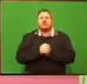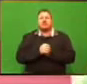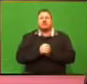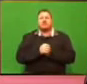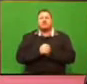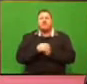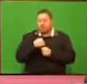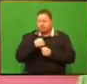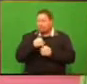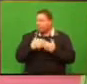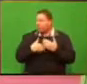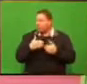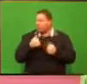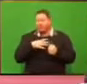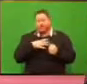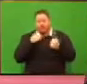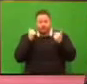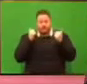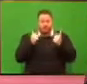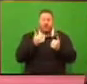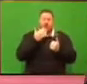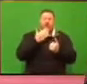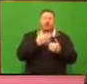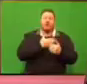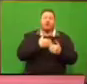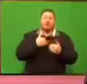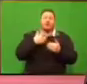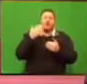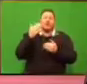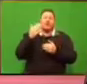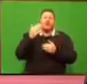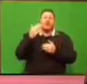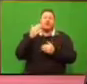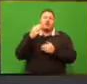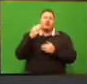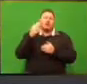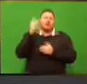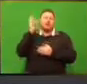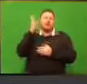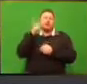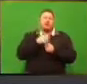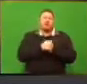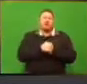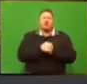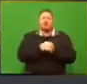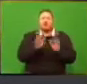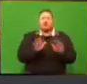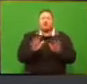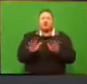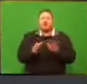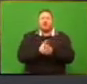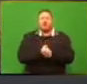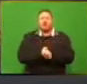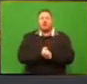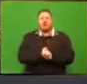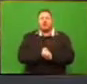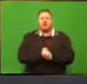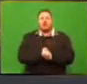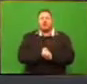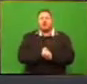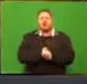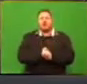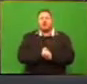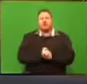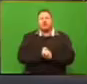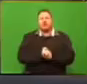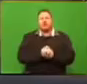May I proceed? Thank you very much, Madam Speaker, and I'm going to proceed. Order. The Chief Whip